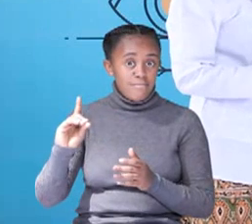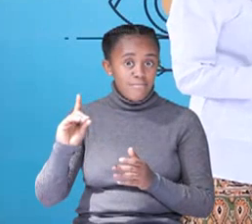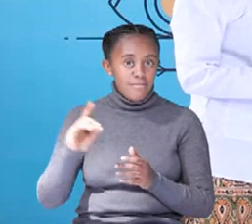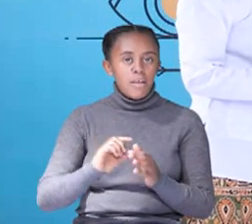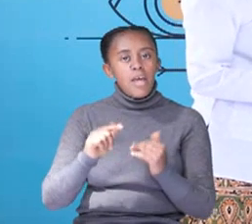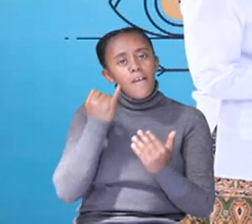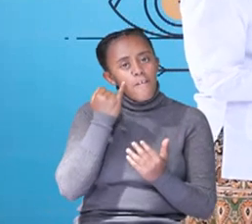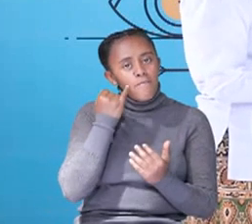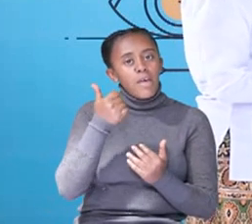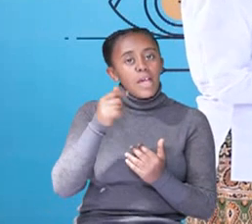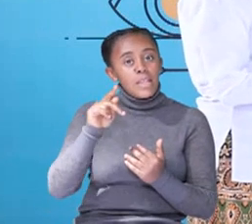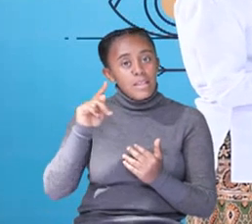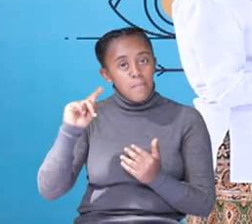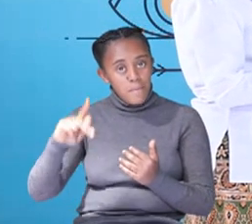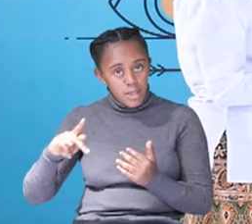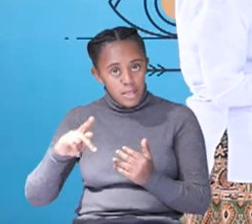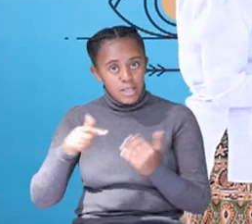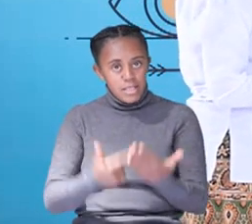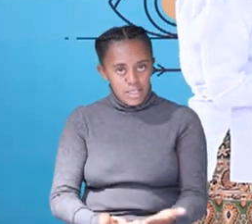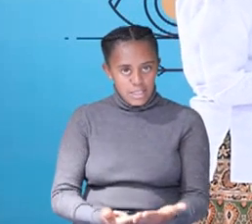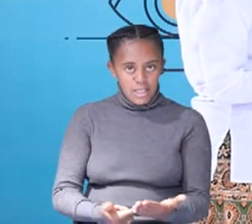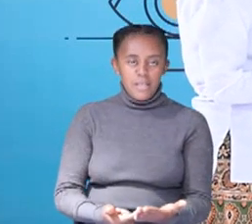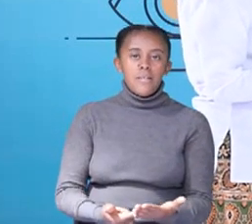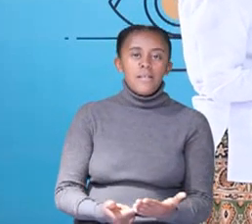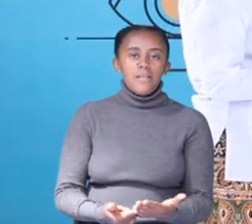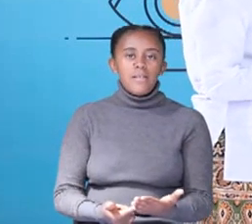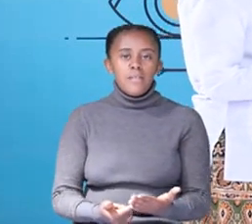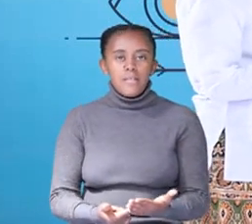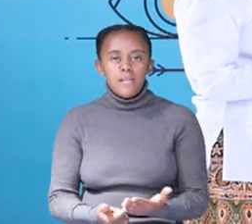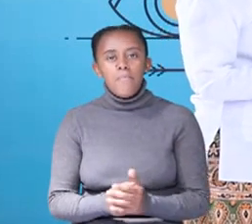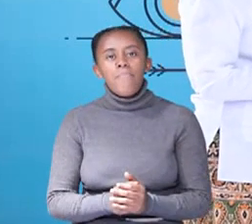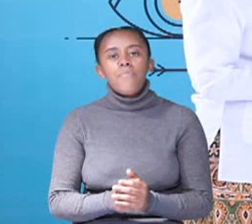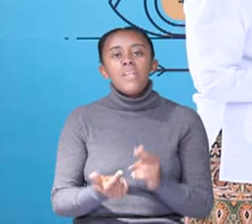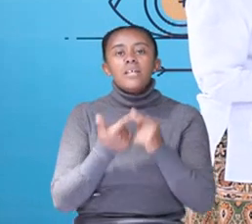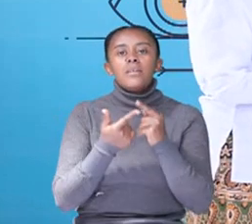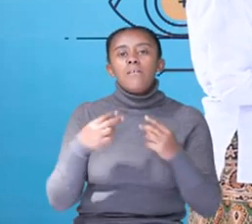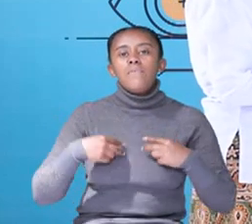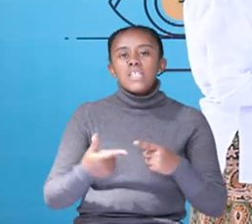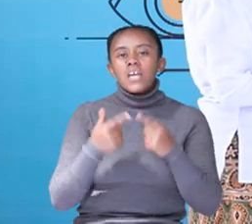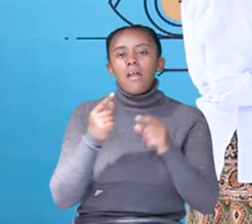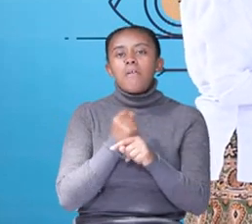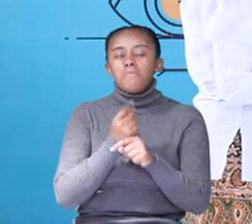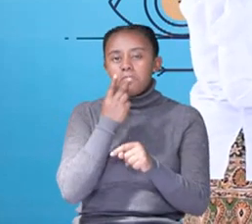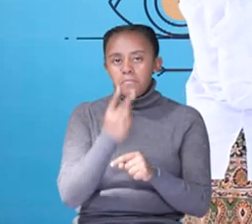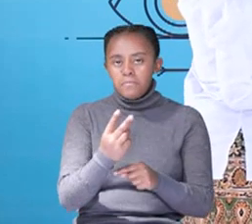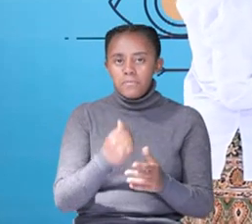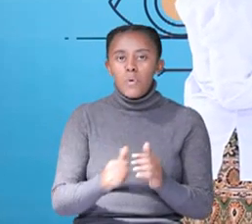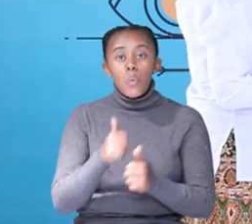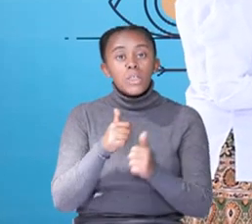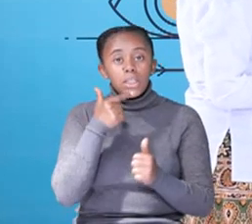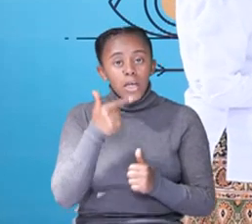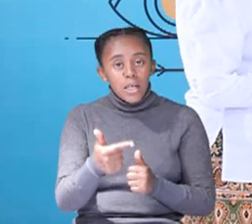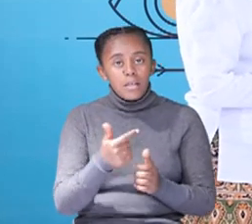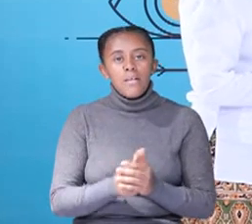if ATP synthesized by this mechanism, let's have the second activity of this lesson, which